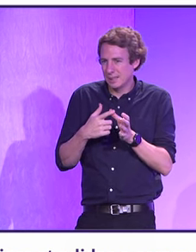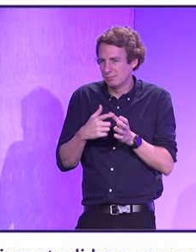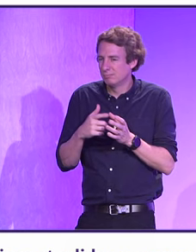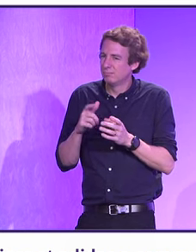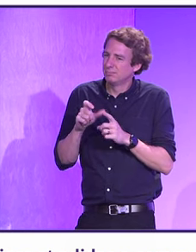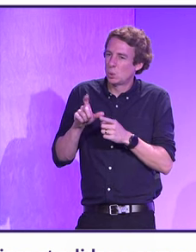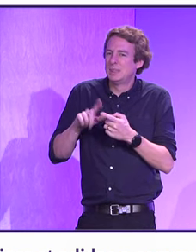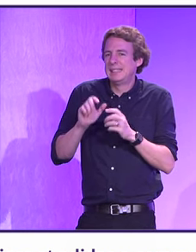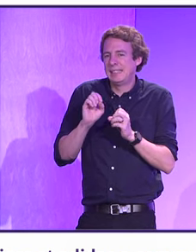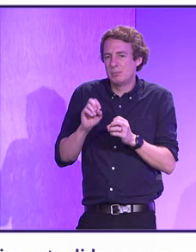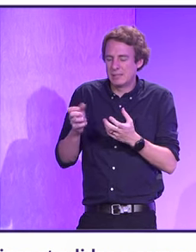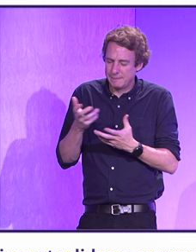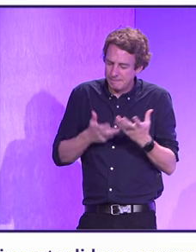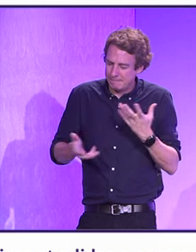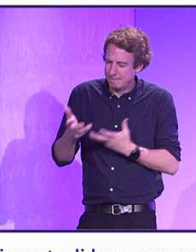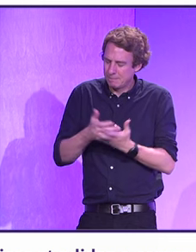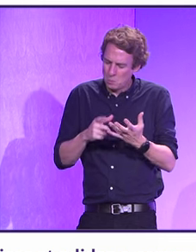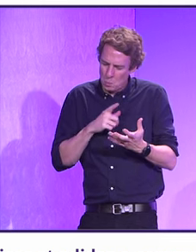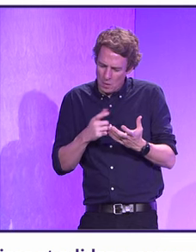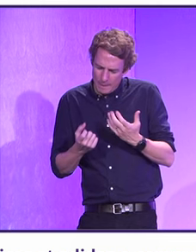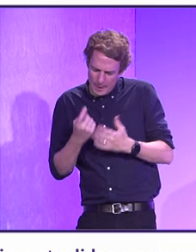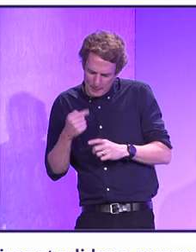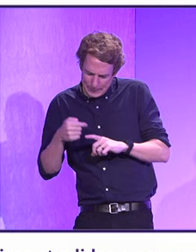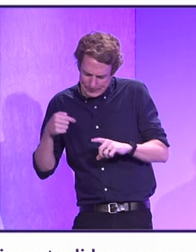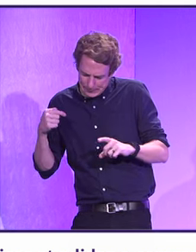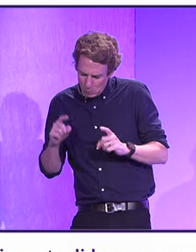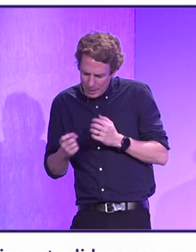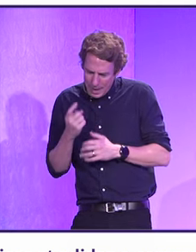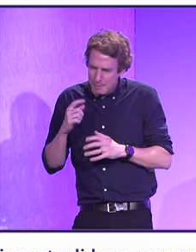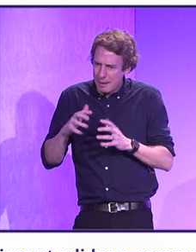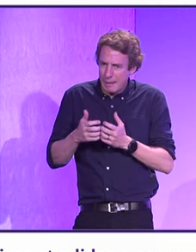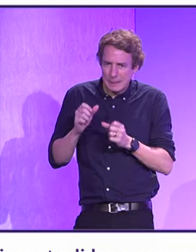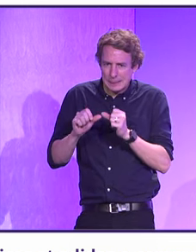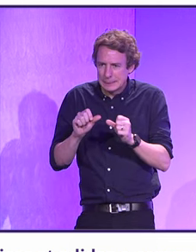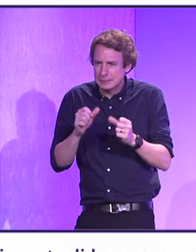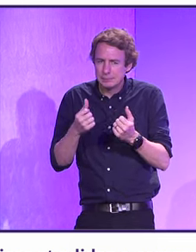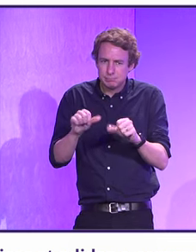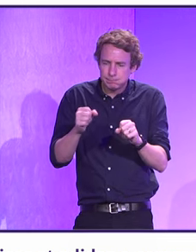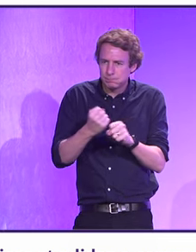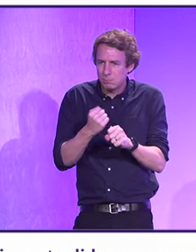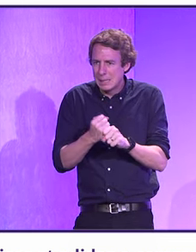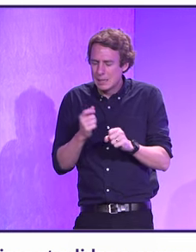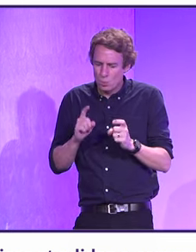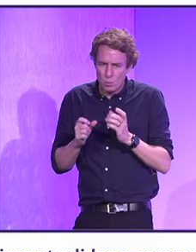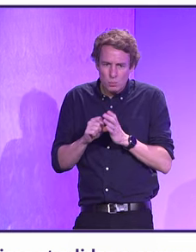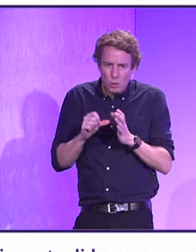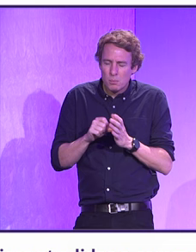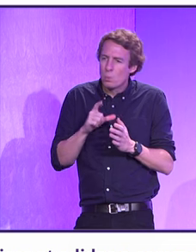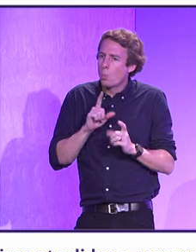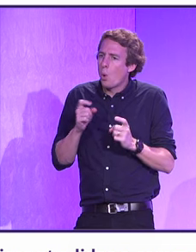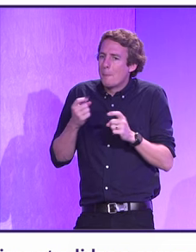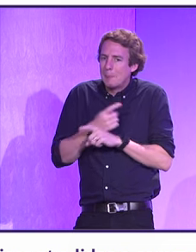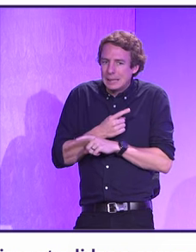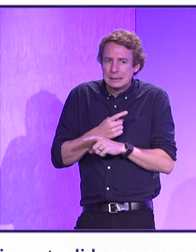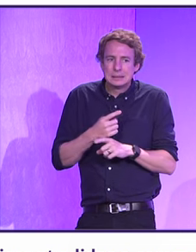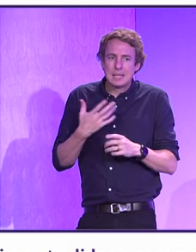call, where we go through the why, right? Everything that, what happened? So basically to understand what was the issue,